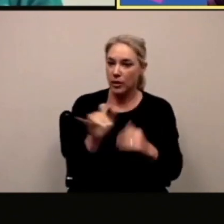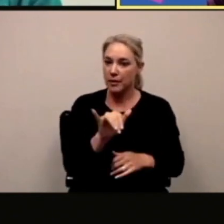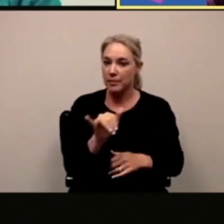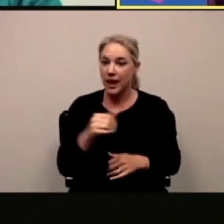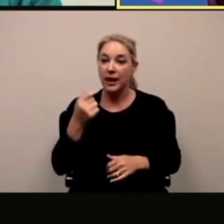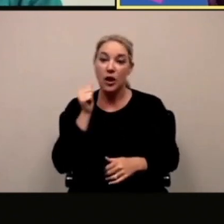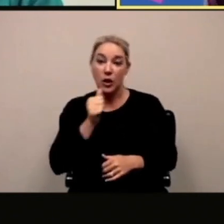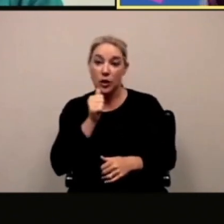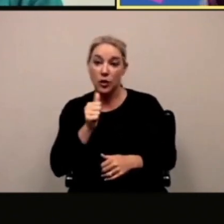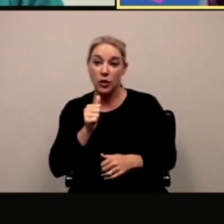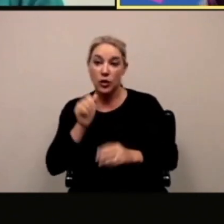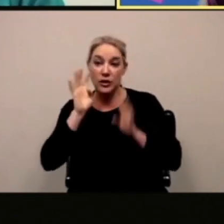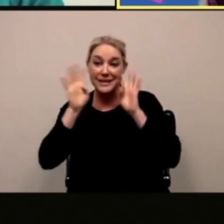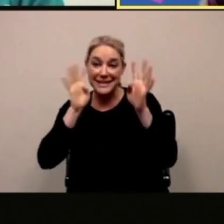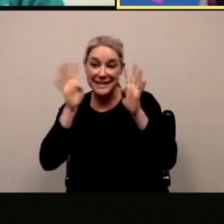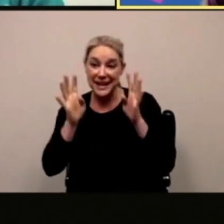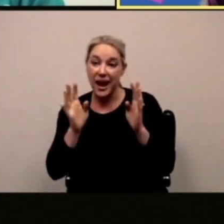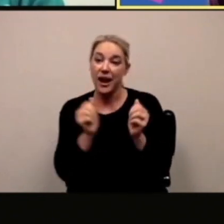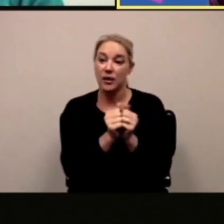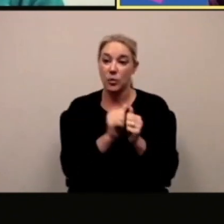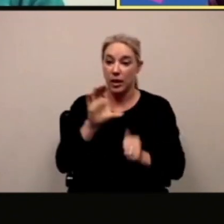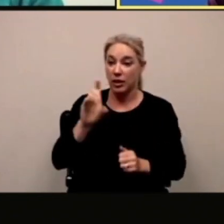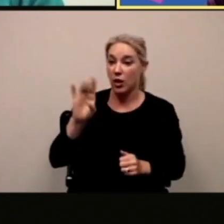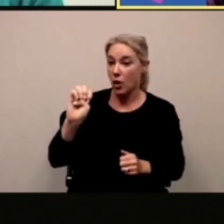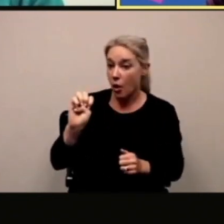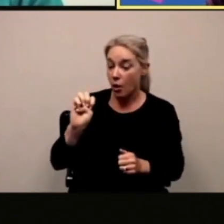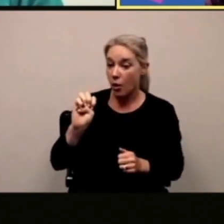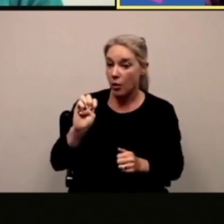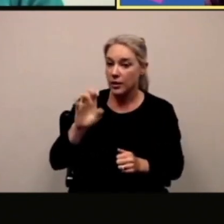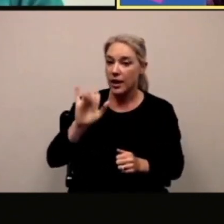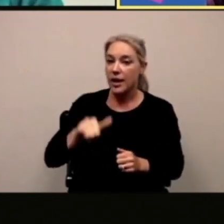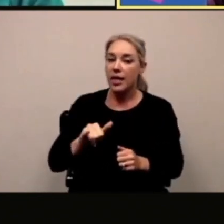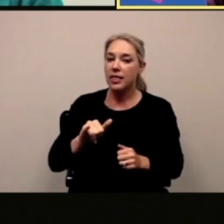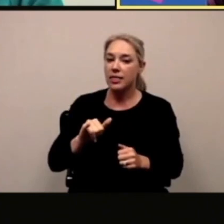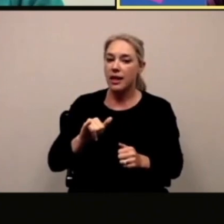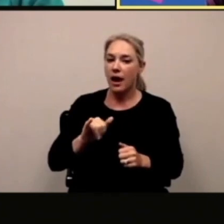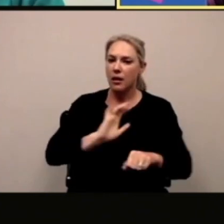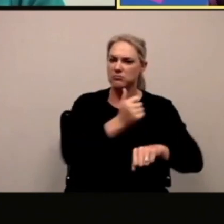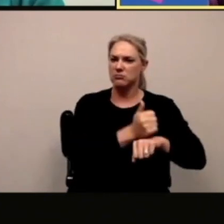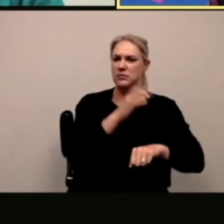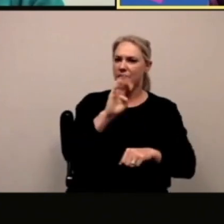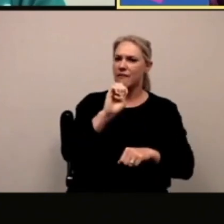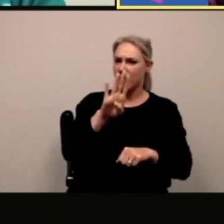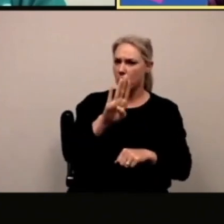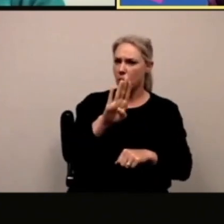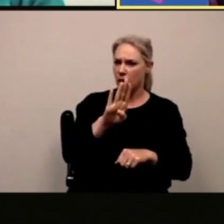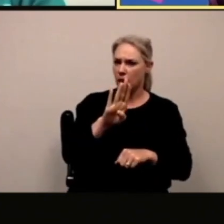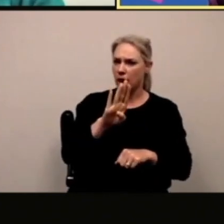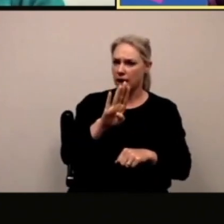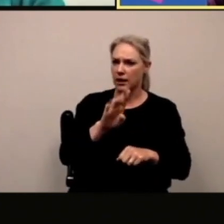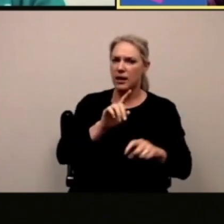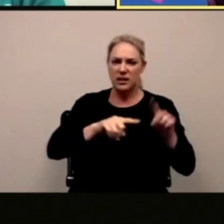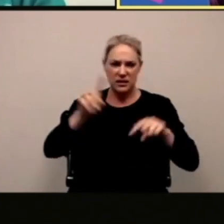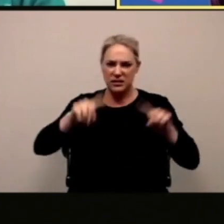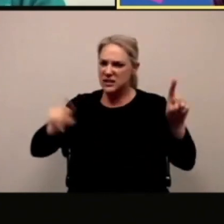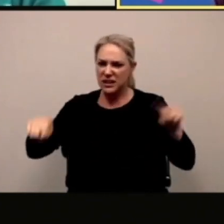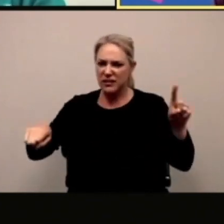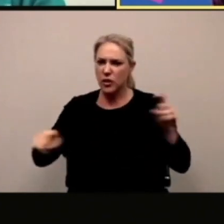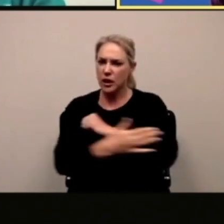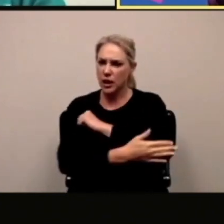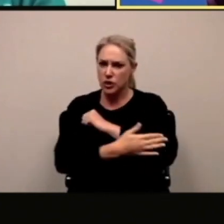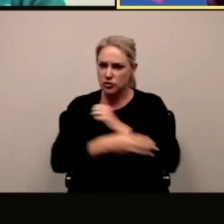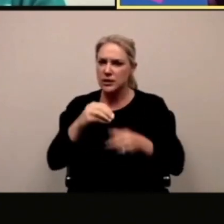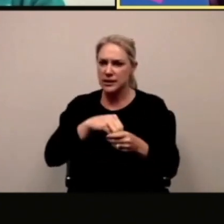Code, that it was held in February in several countries in Latin America, and I